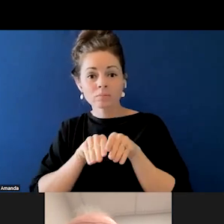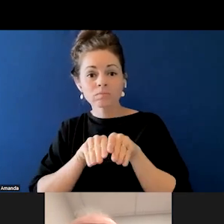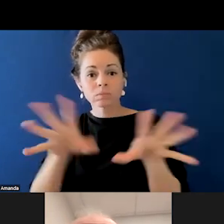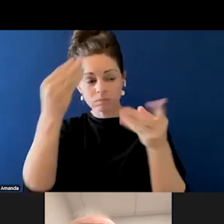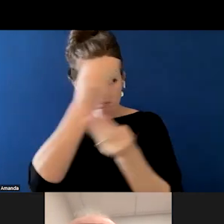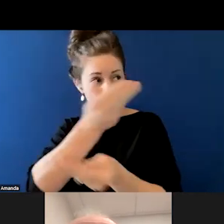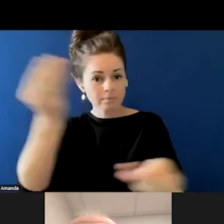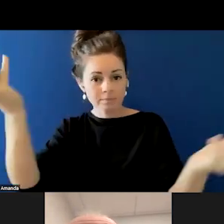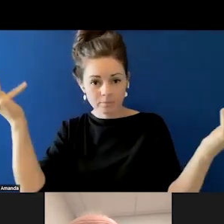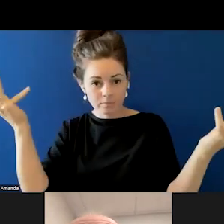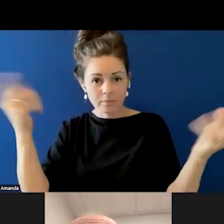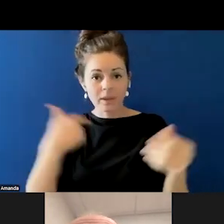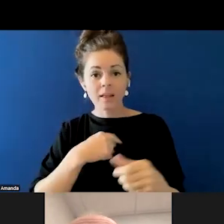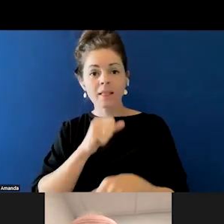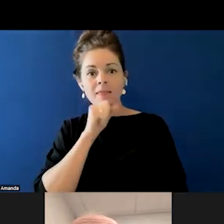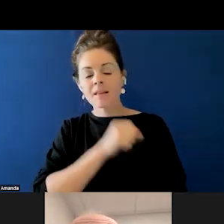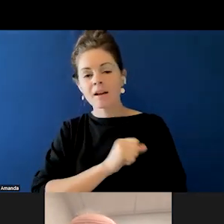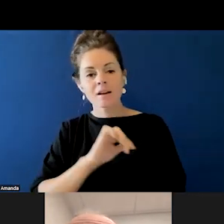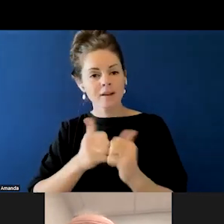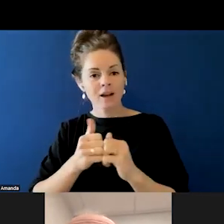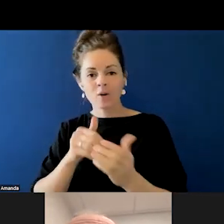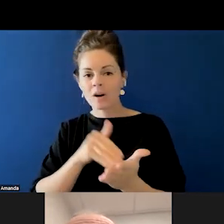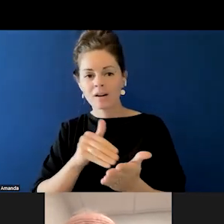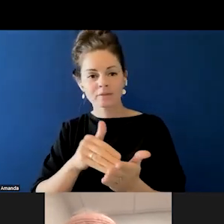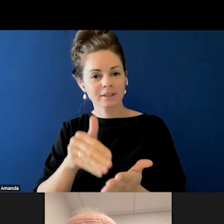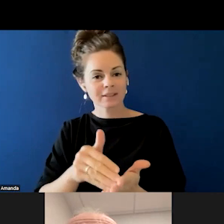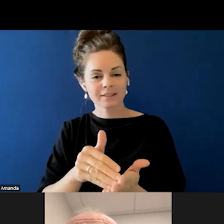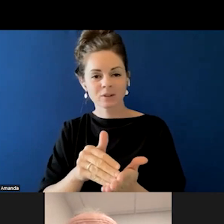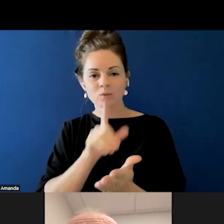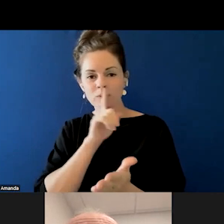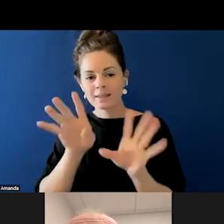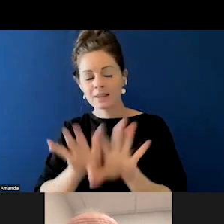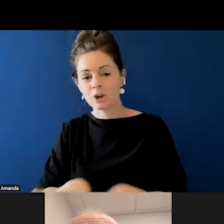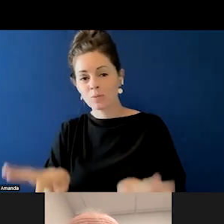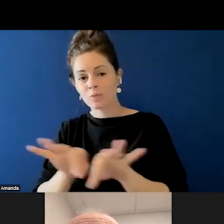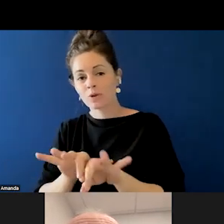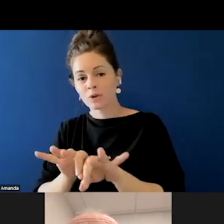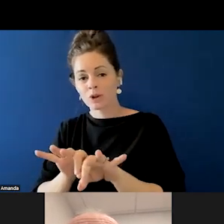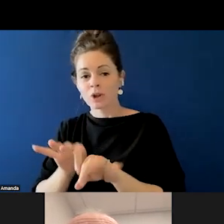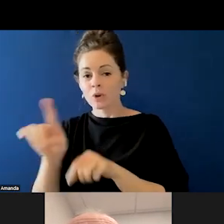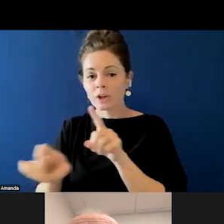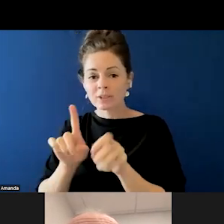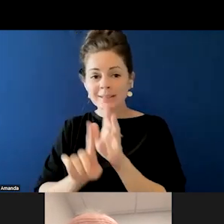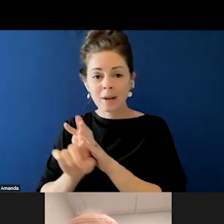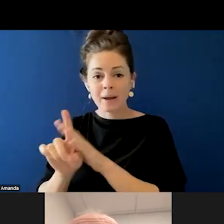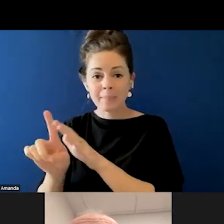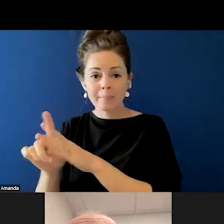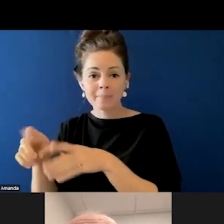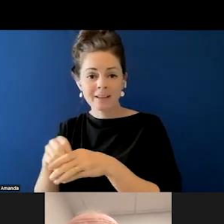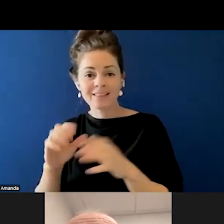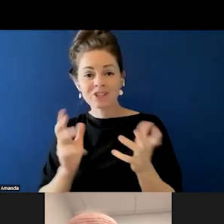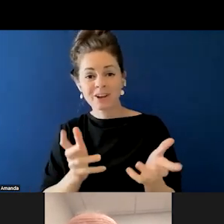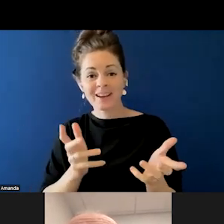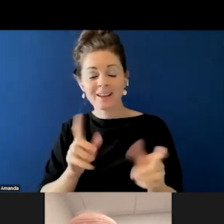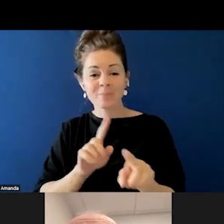love how often the important questions come up in the chat, but